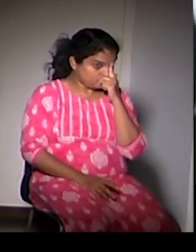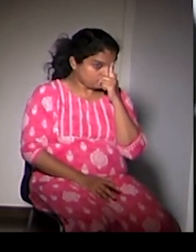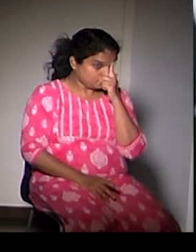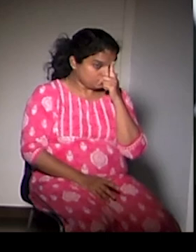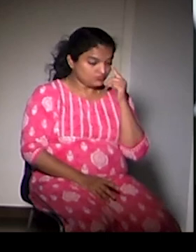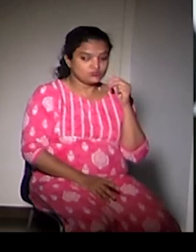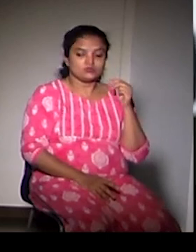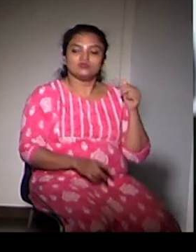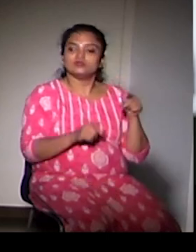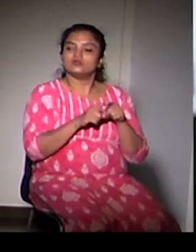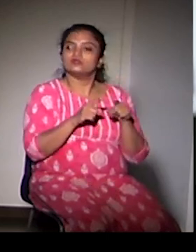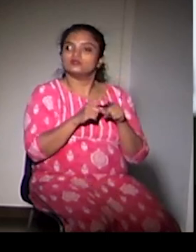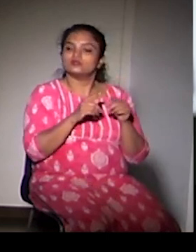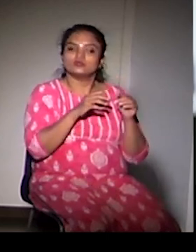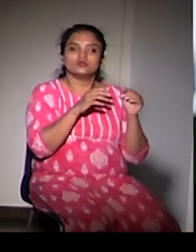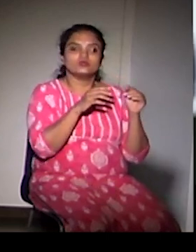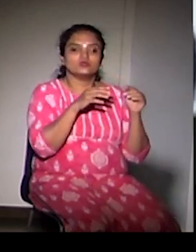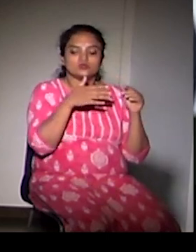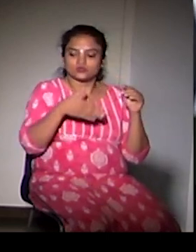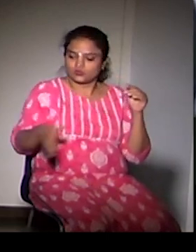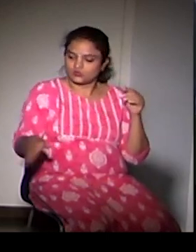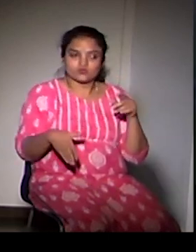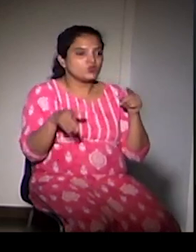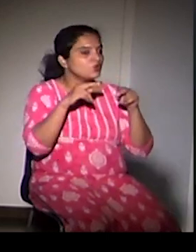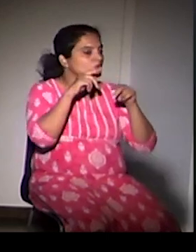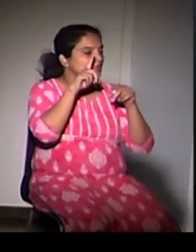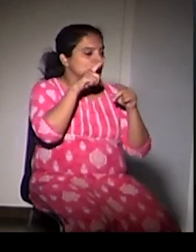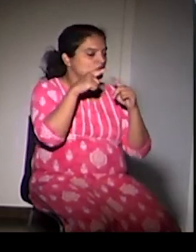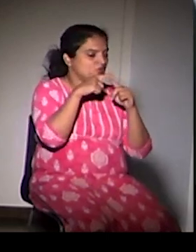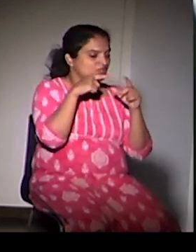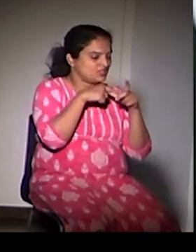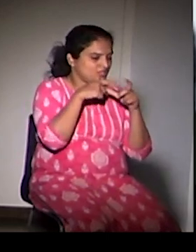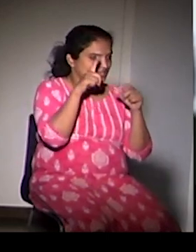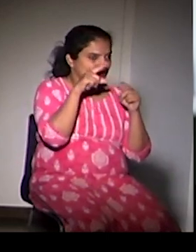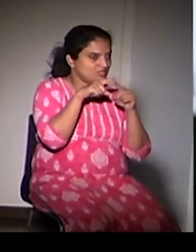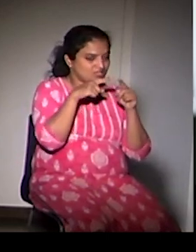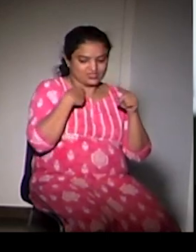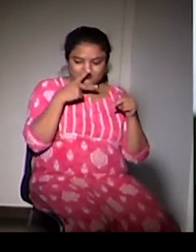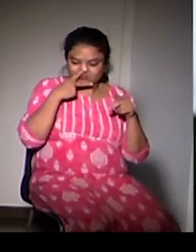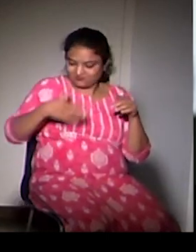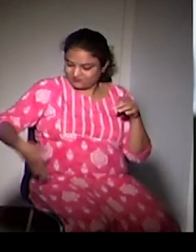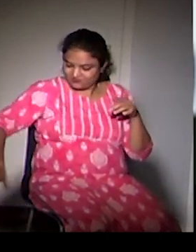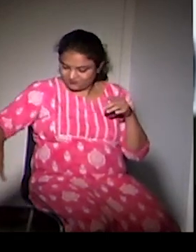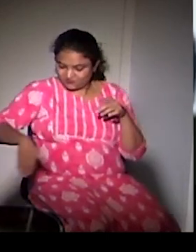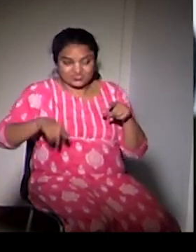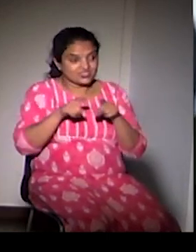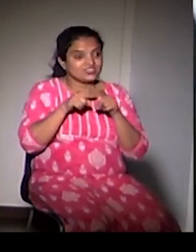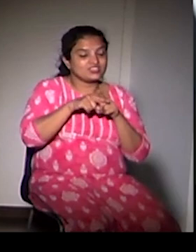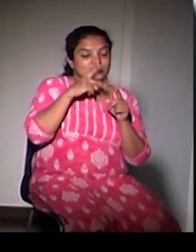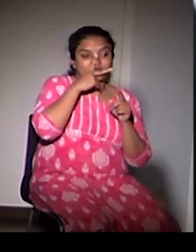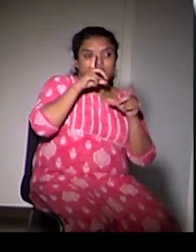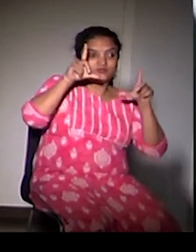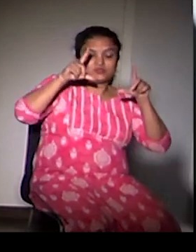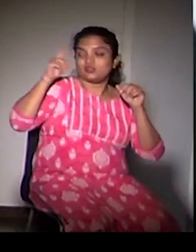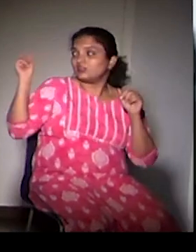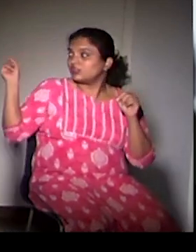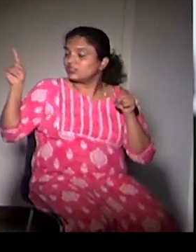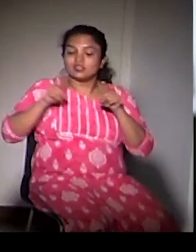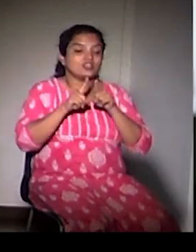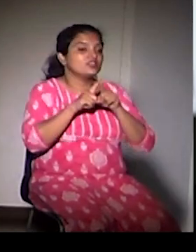Floor tiles are also relatively rare in India. These are two examples from Gur in